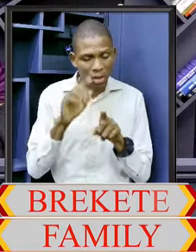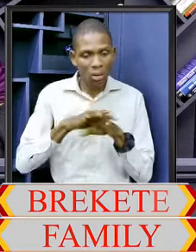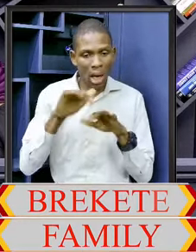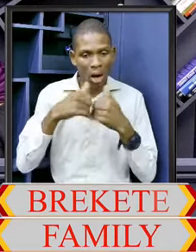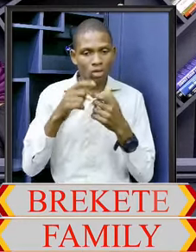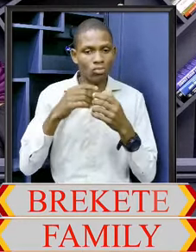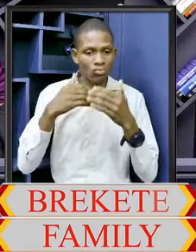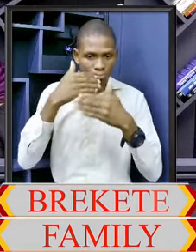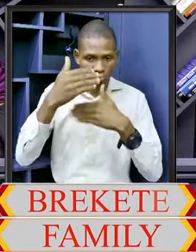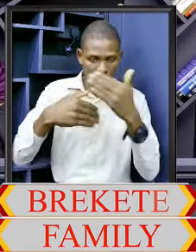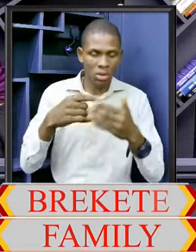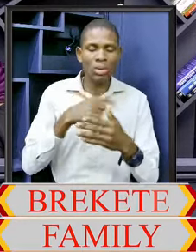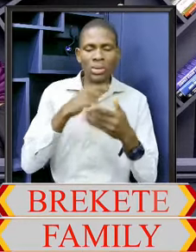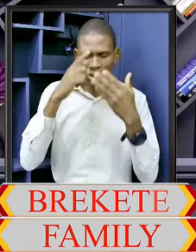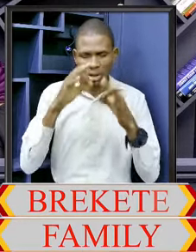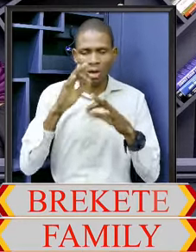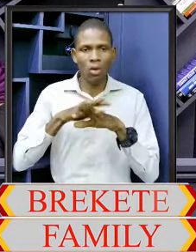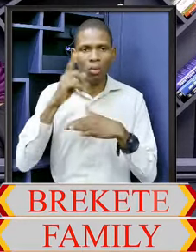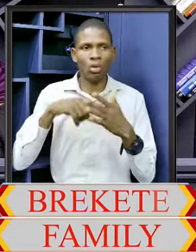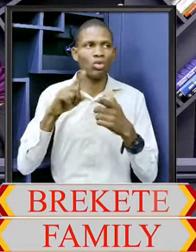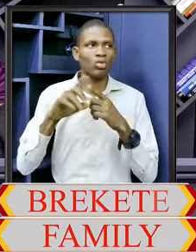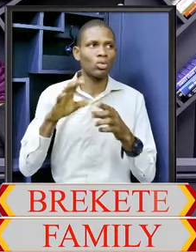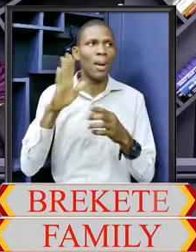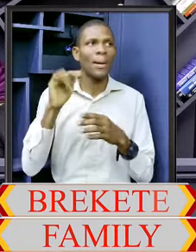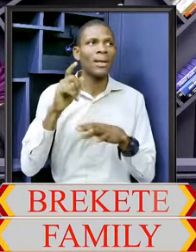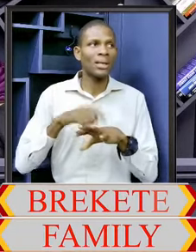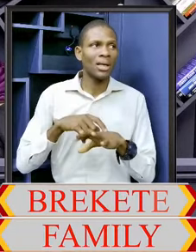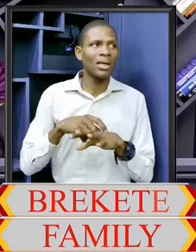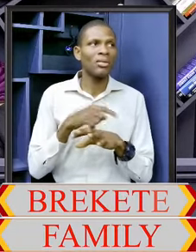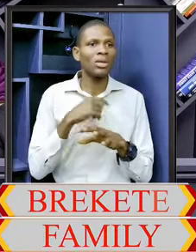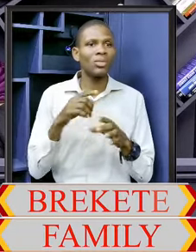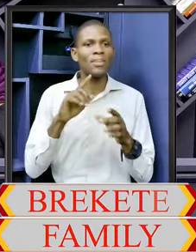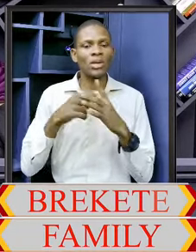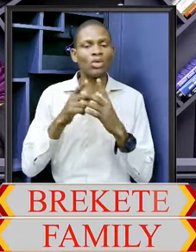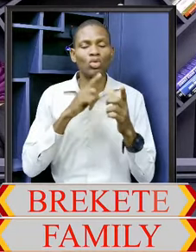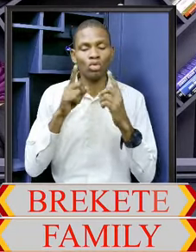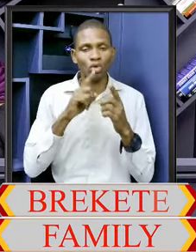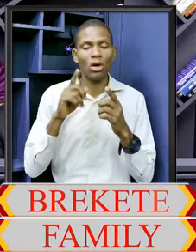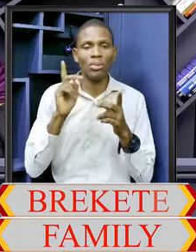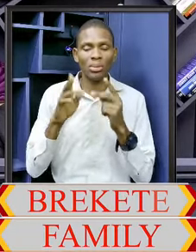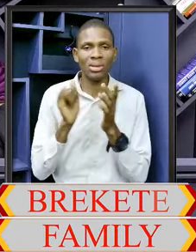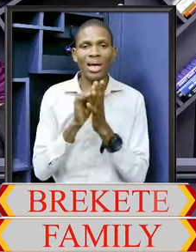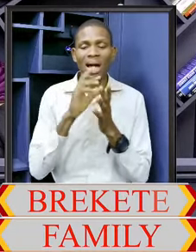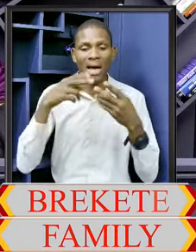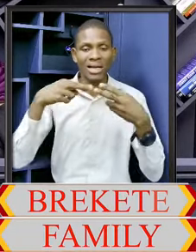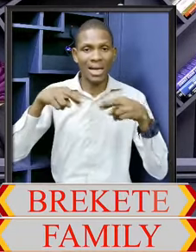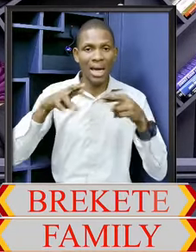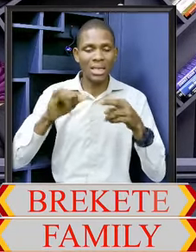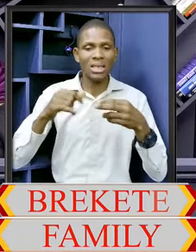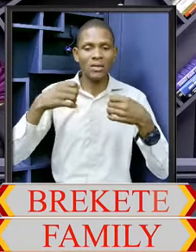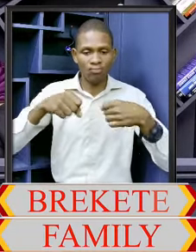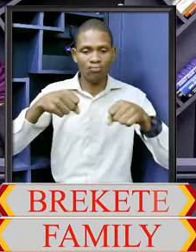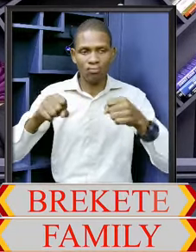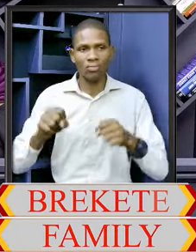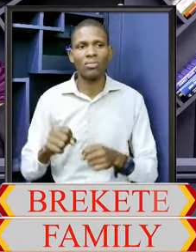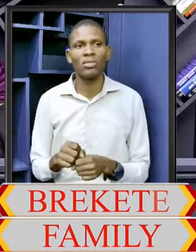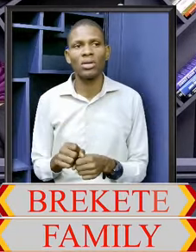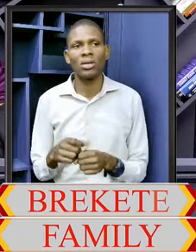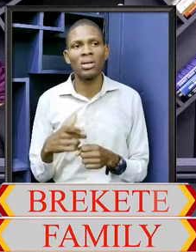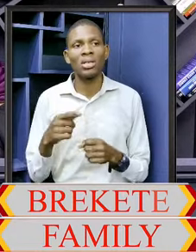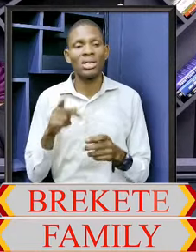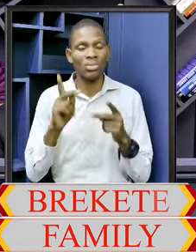we go decide on what thing we go do. And by that time, we go begin talk to people where they ride Okada by like this.